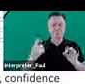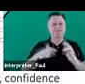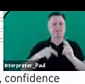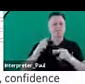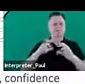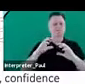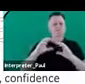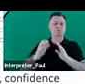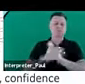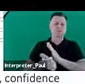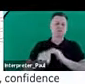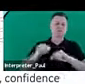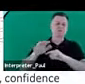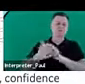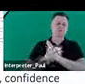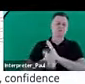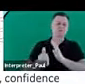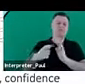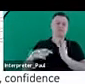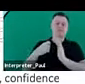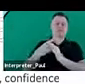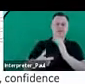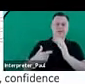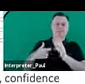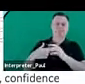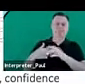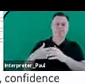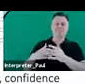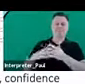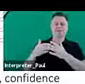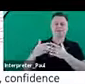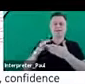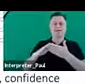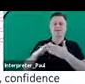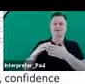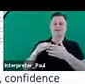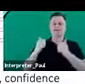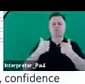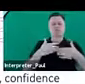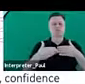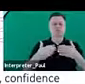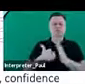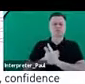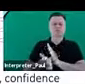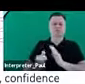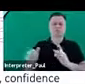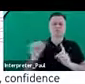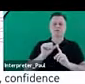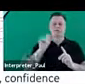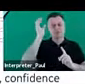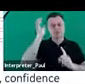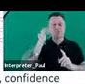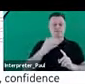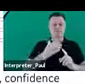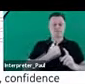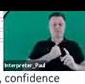and influencing skills as a result of my disability, as well as planning and organisation skills. That goes back to the whole premise of my